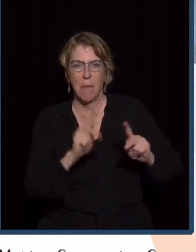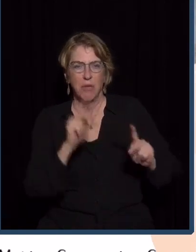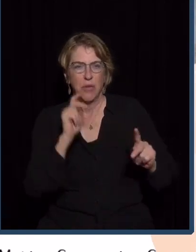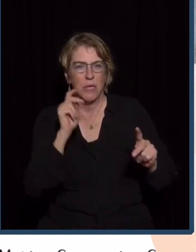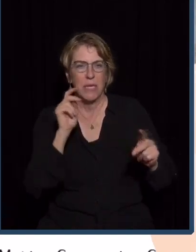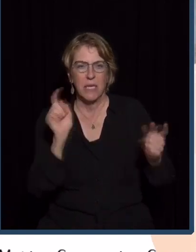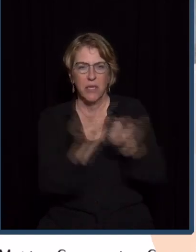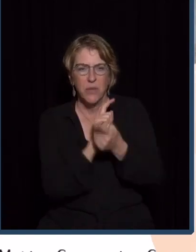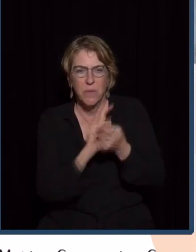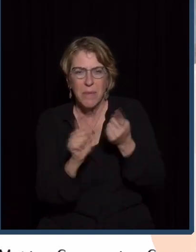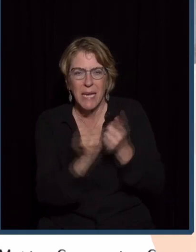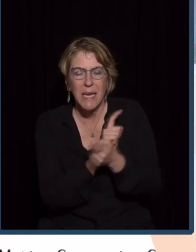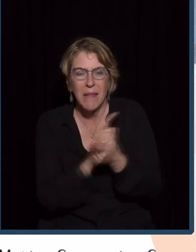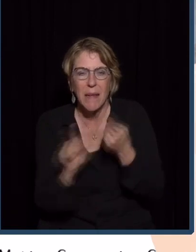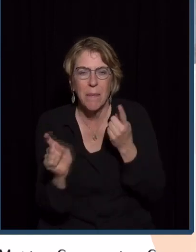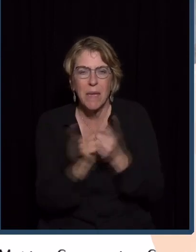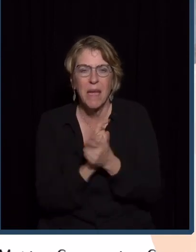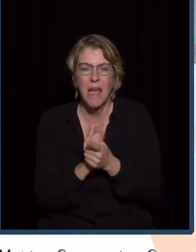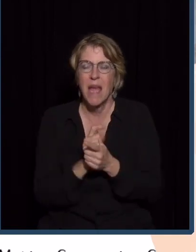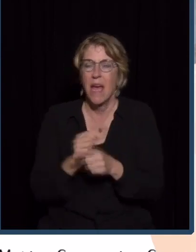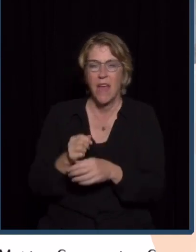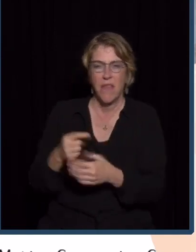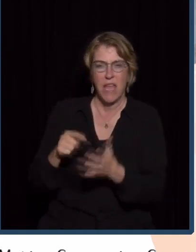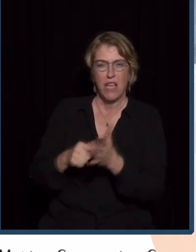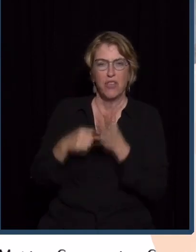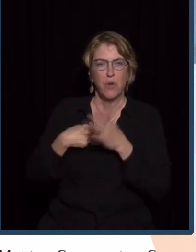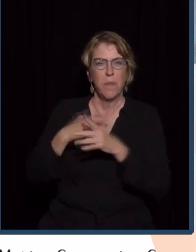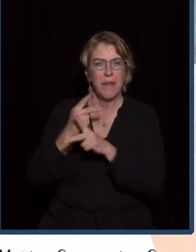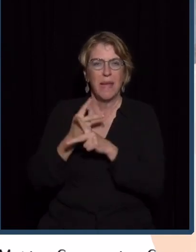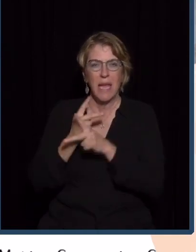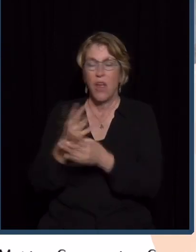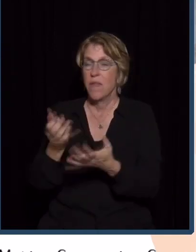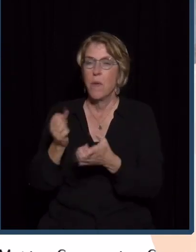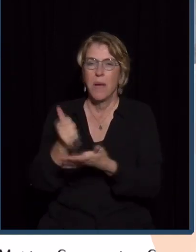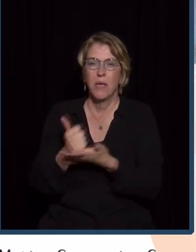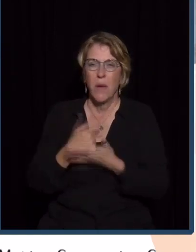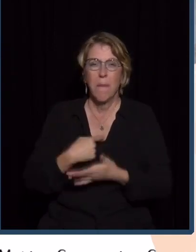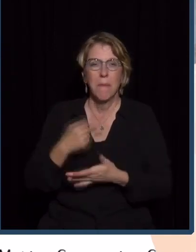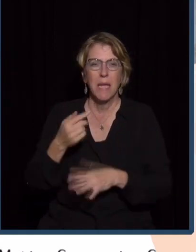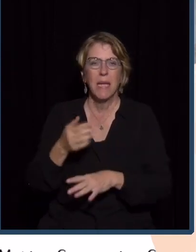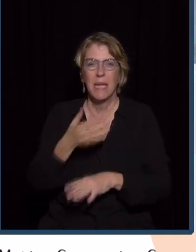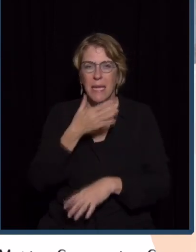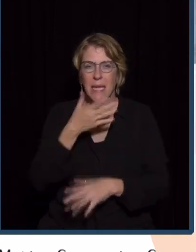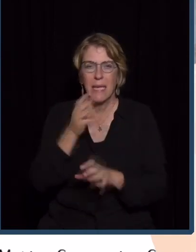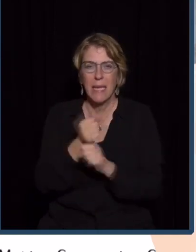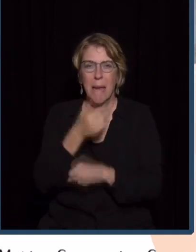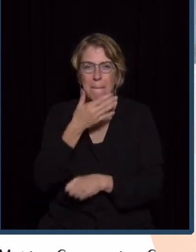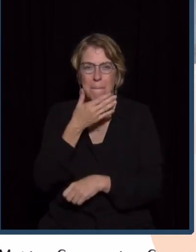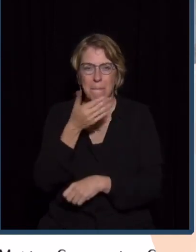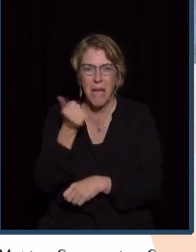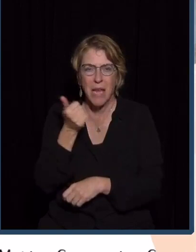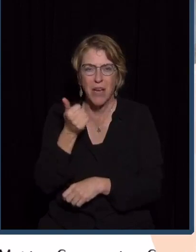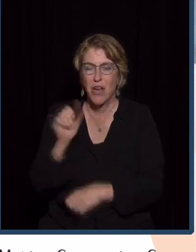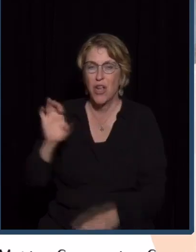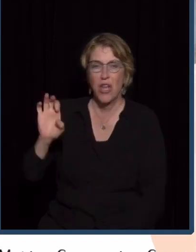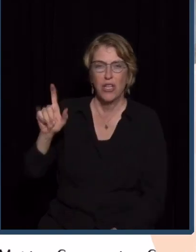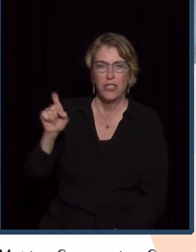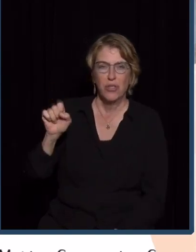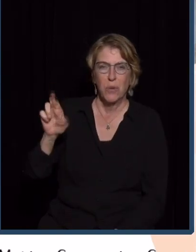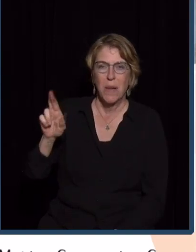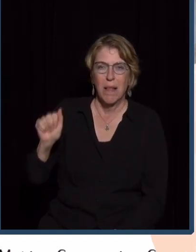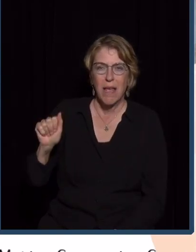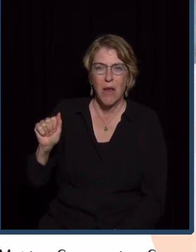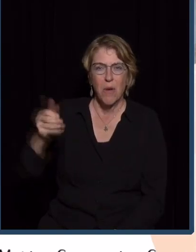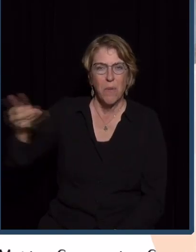one by one, and they showed me that they cared and wanted to help me get better. Clara will say you're just invited to the cookout.